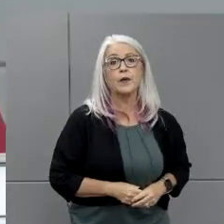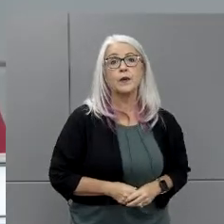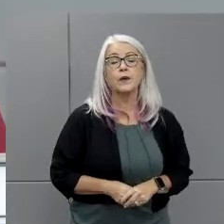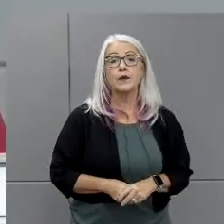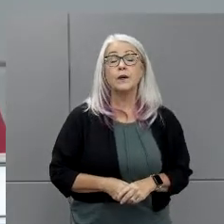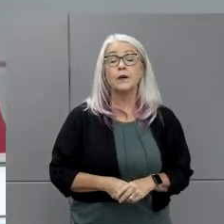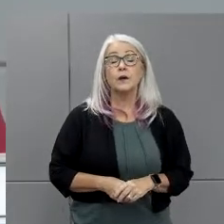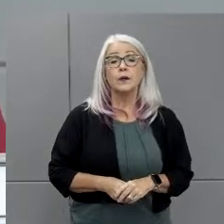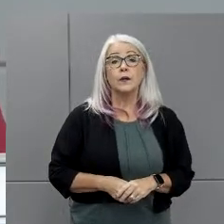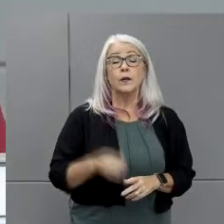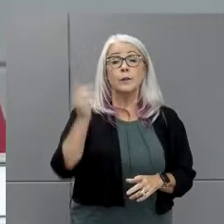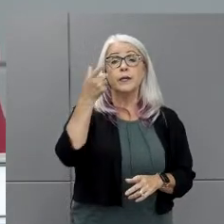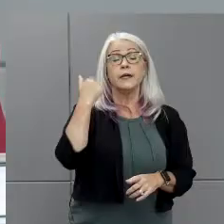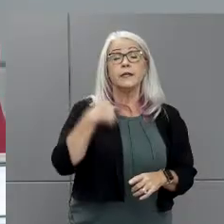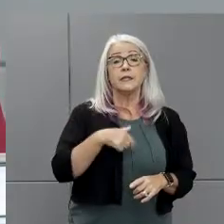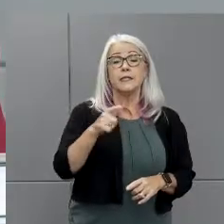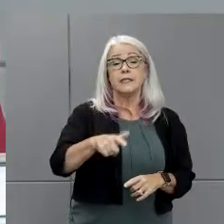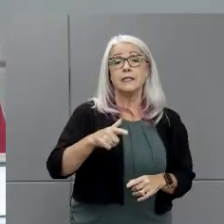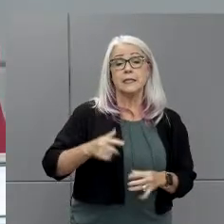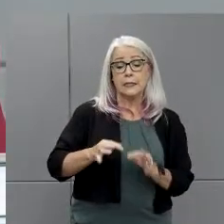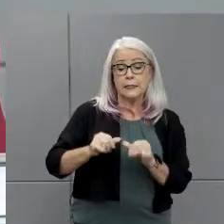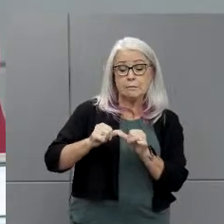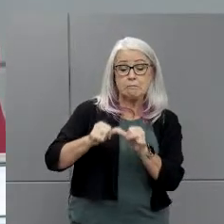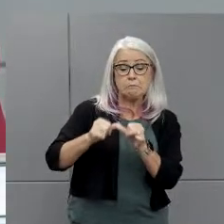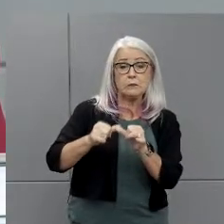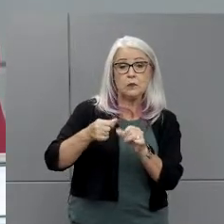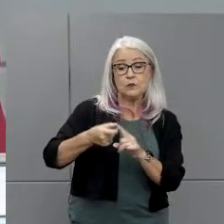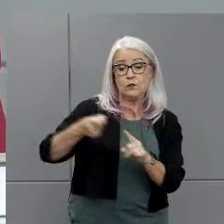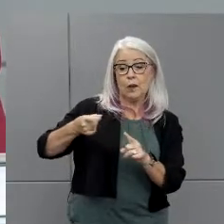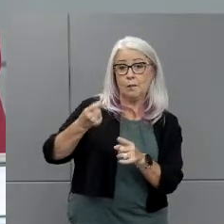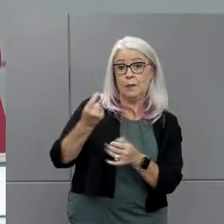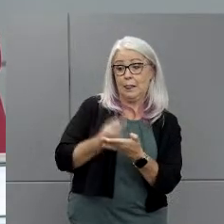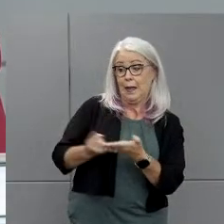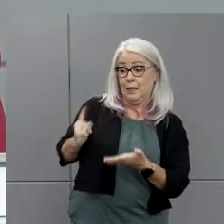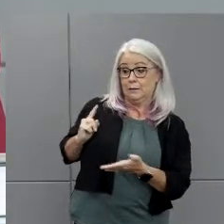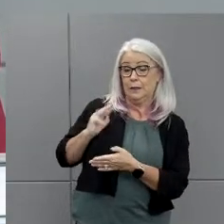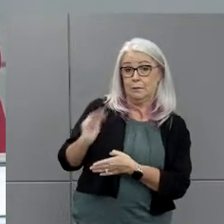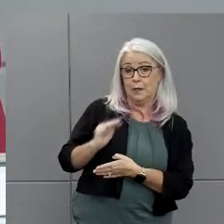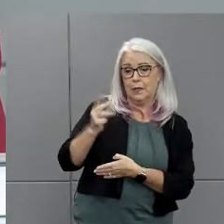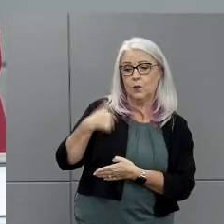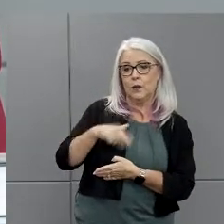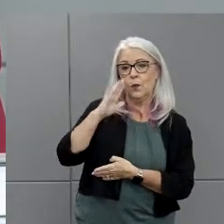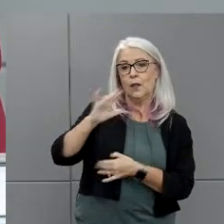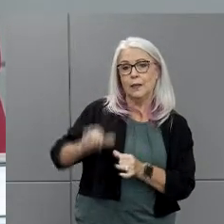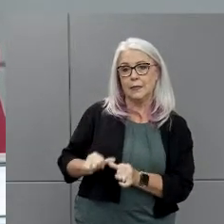All right, since this is a resumption of last Monday's meeting, we'll continue where we left off.